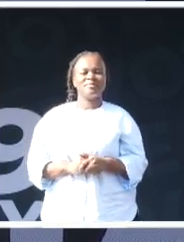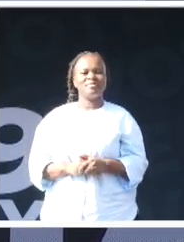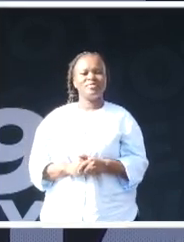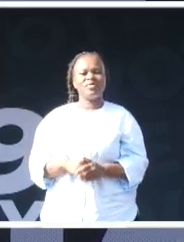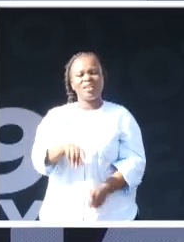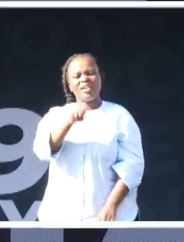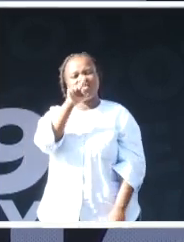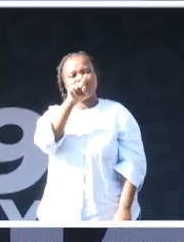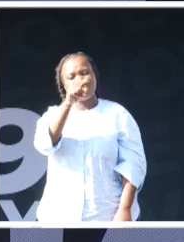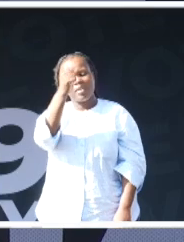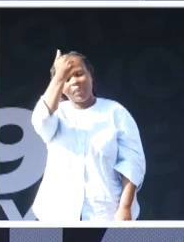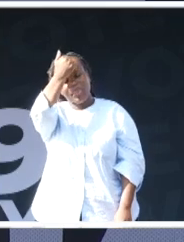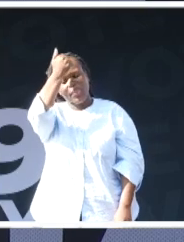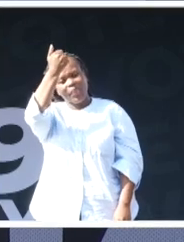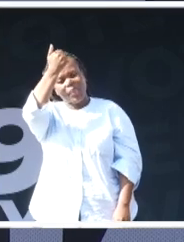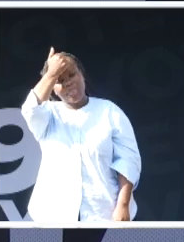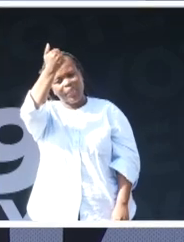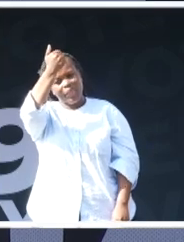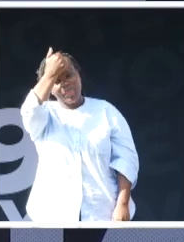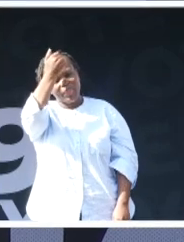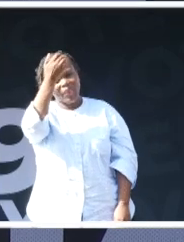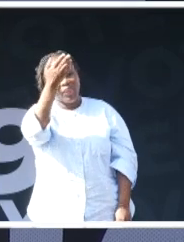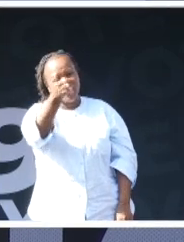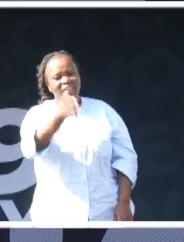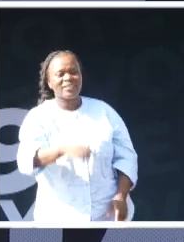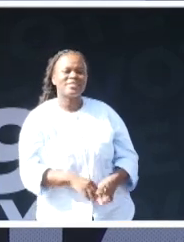Simau mau.